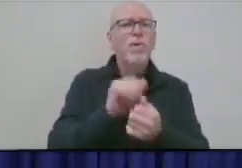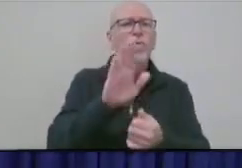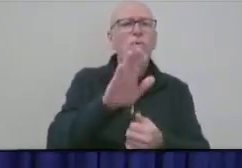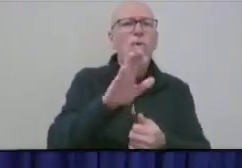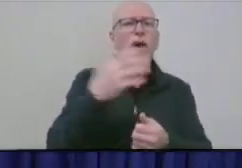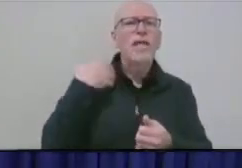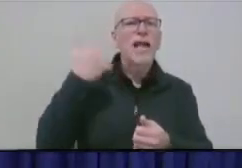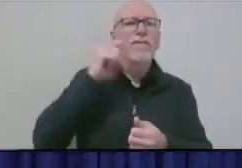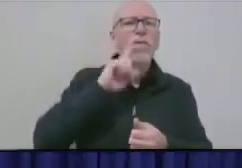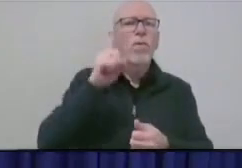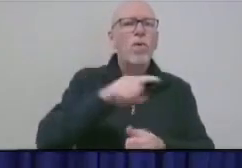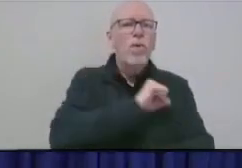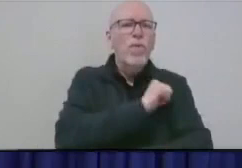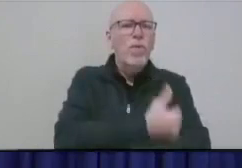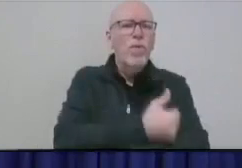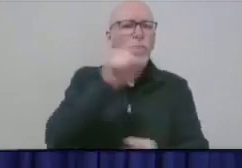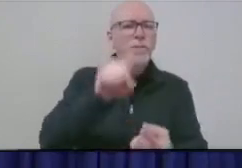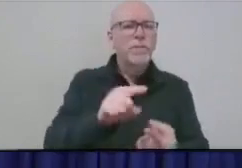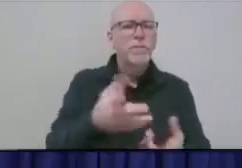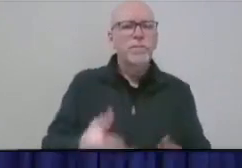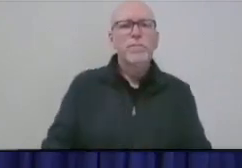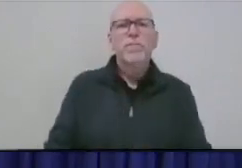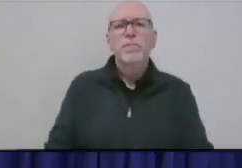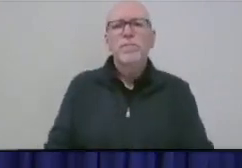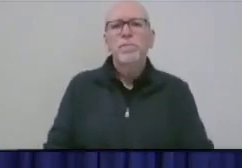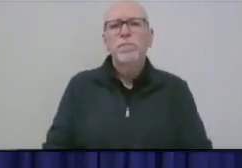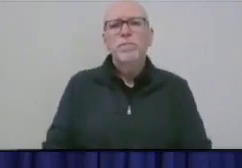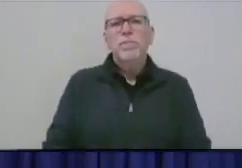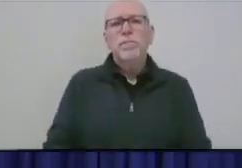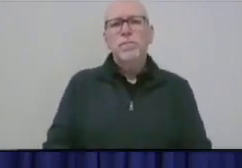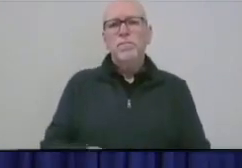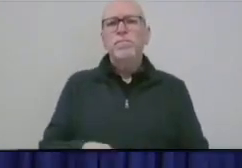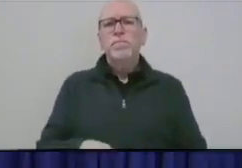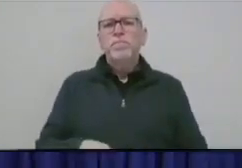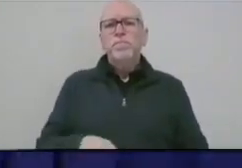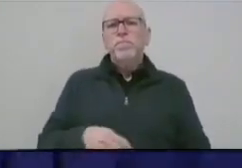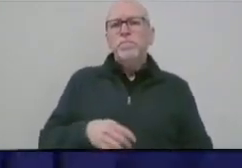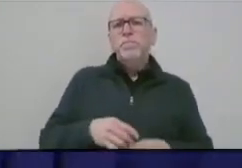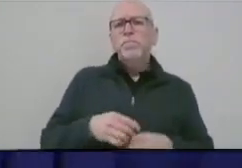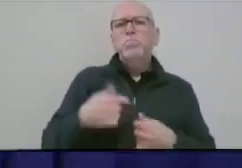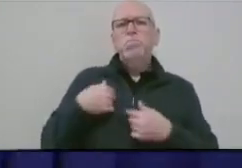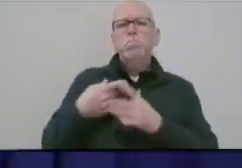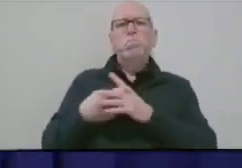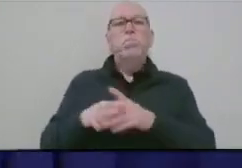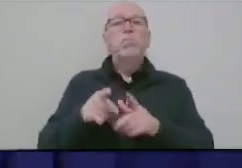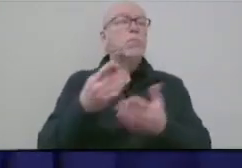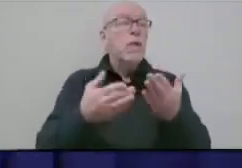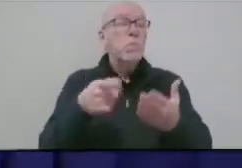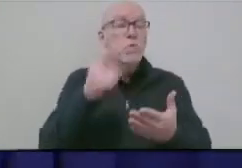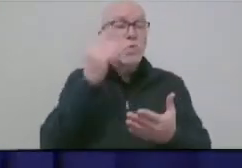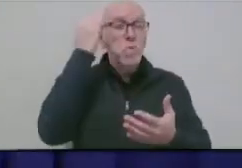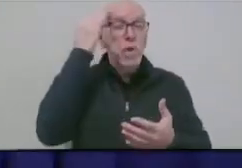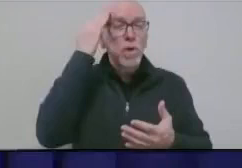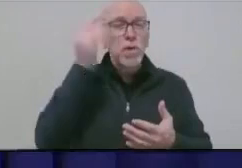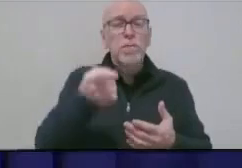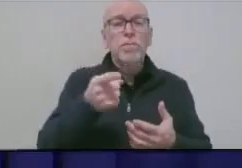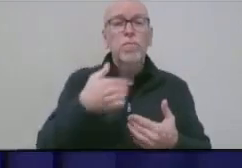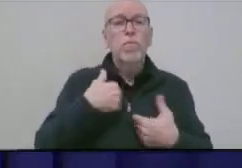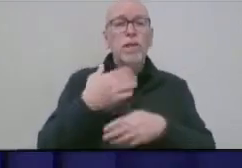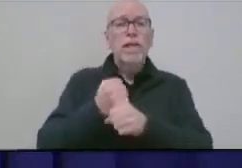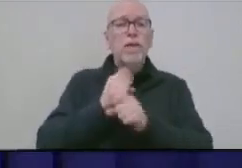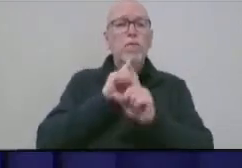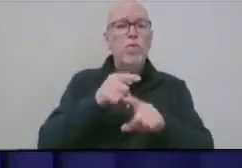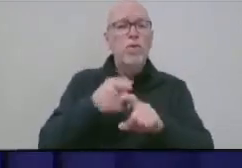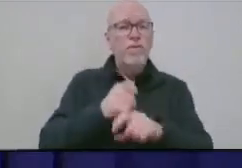authority? So I'll go ahead and start. We get, as you probably are aware, reports from the